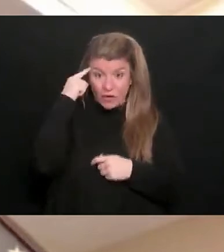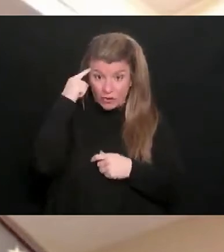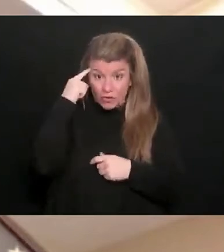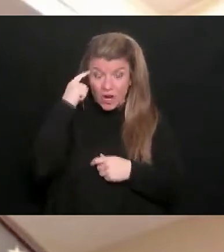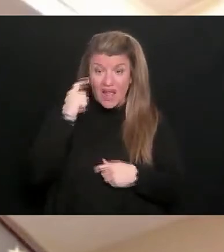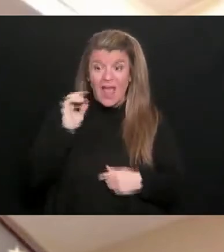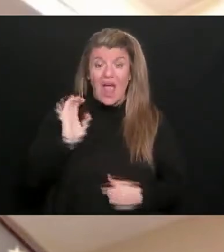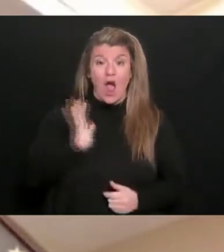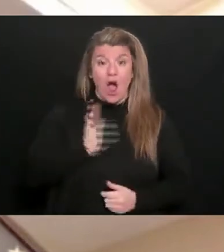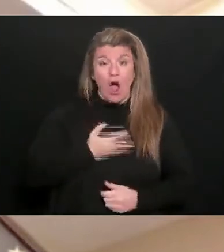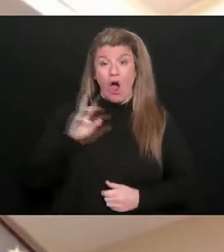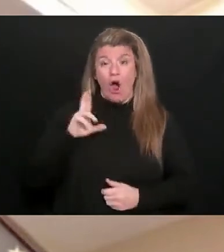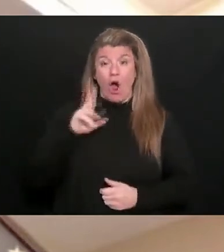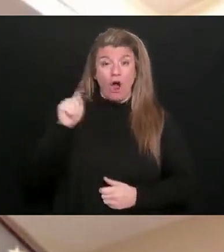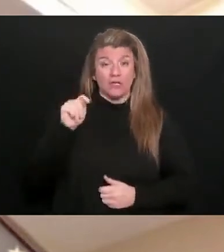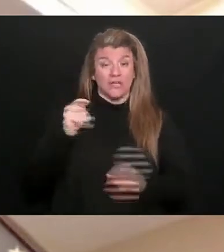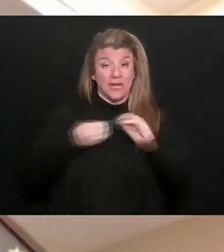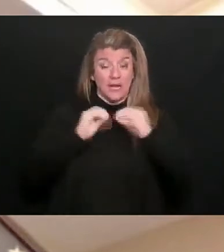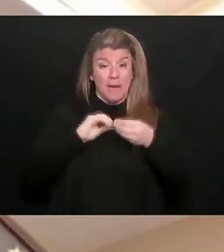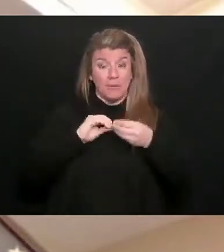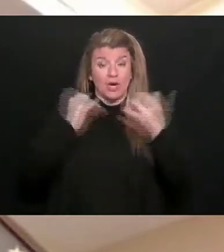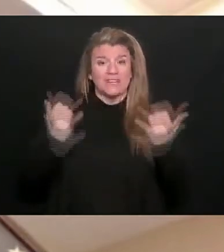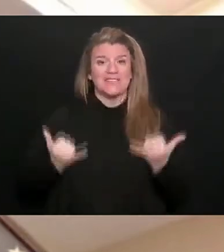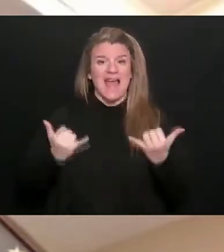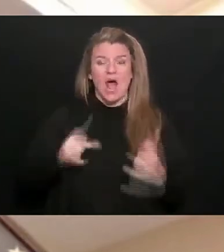T value is now at